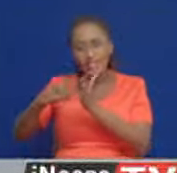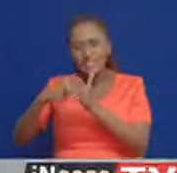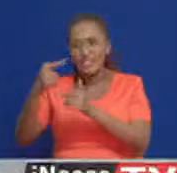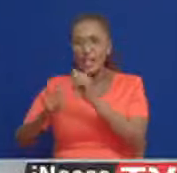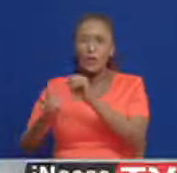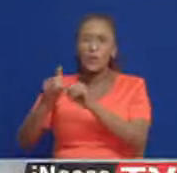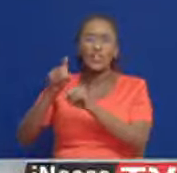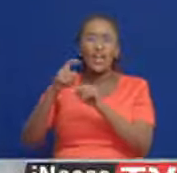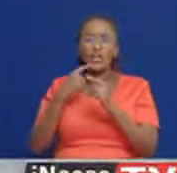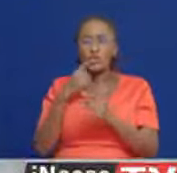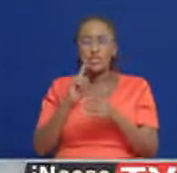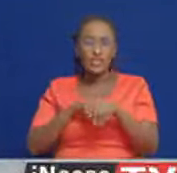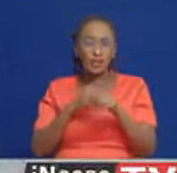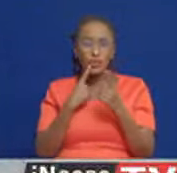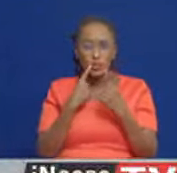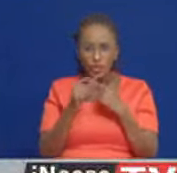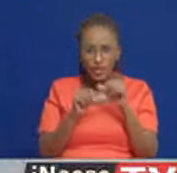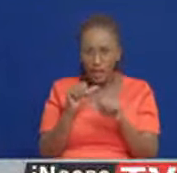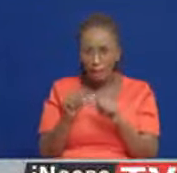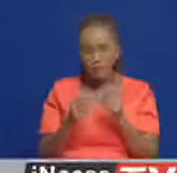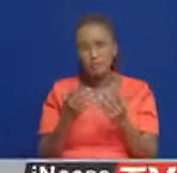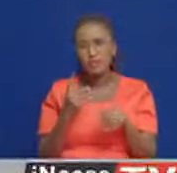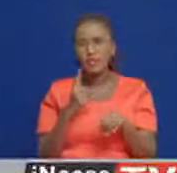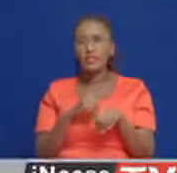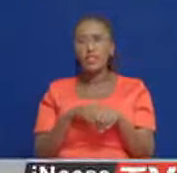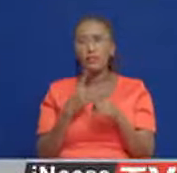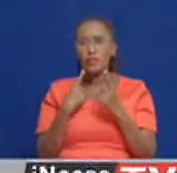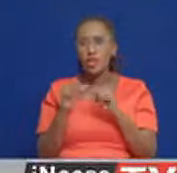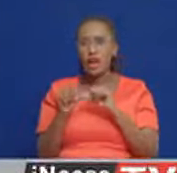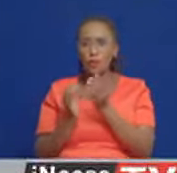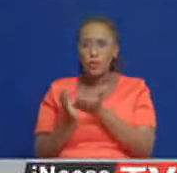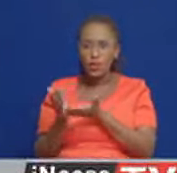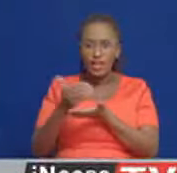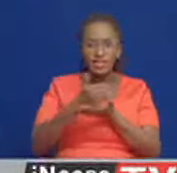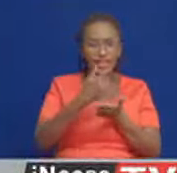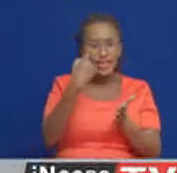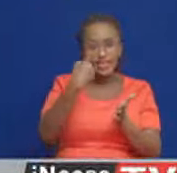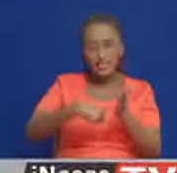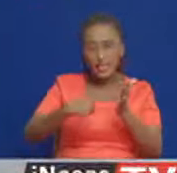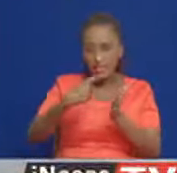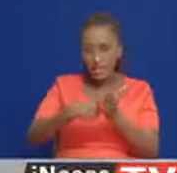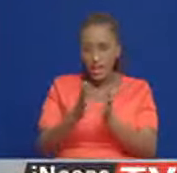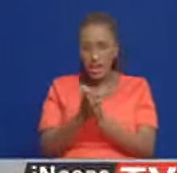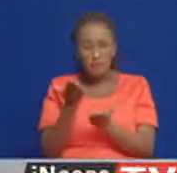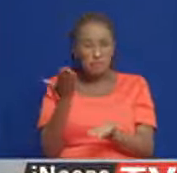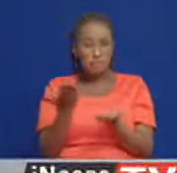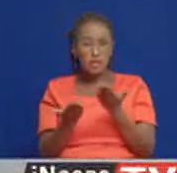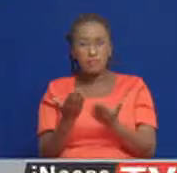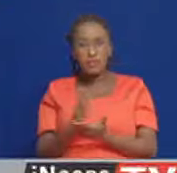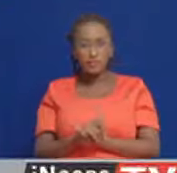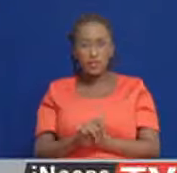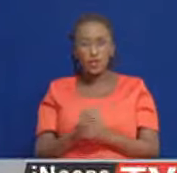you know, when we talk about you know, collecting taxes, and perhaps CPA, you can